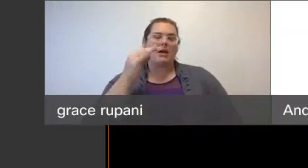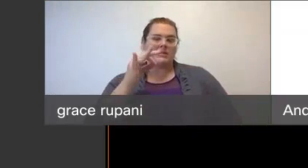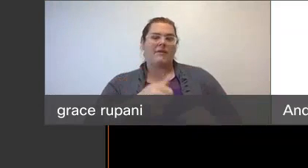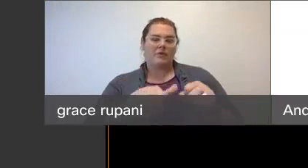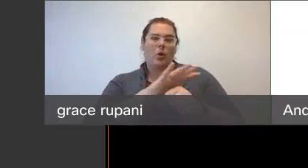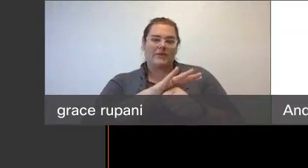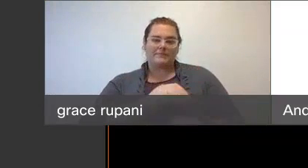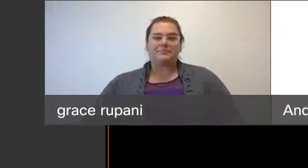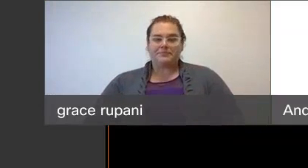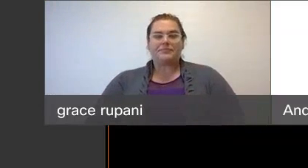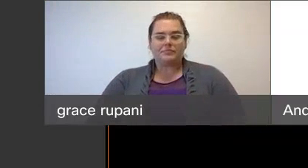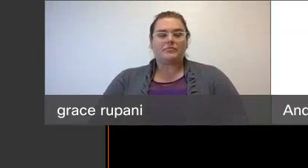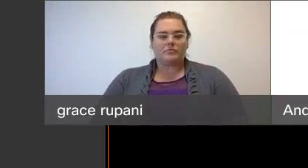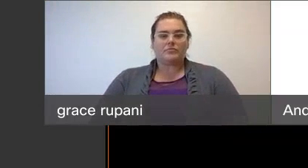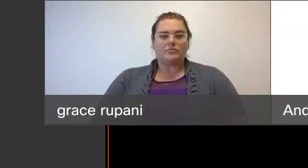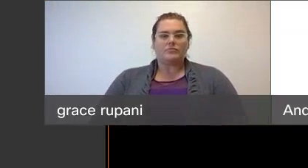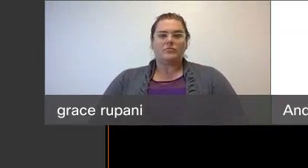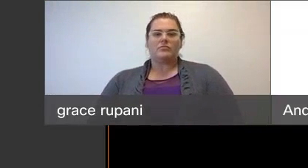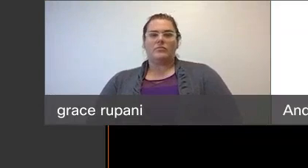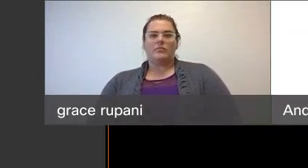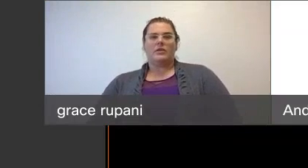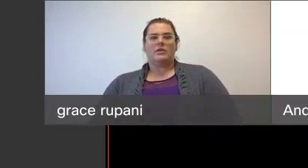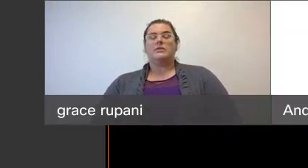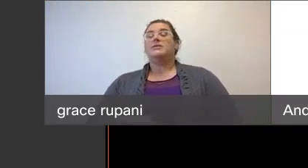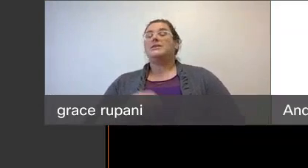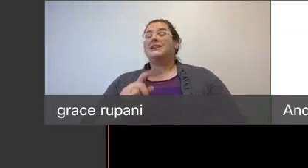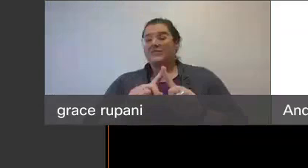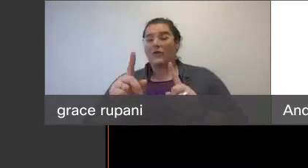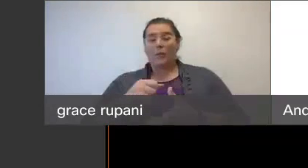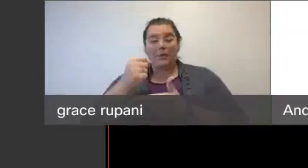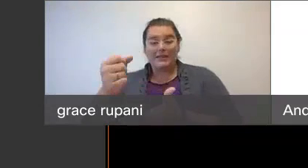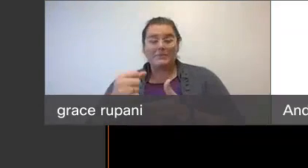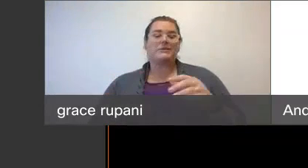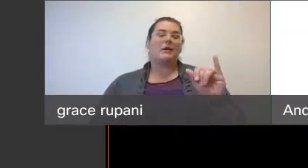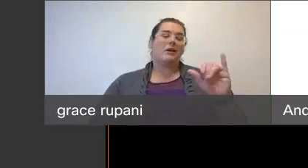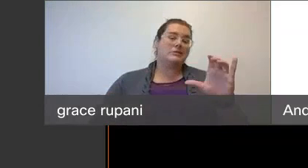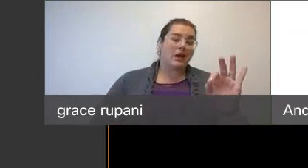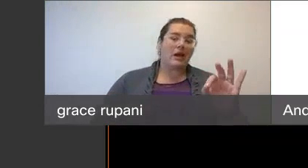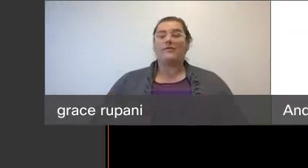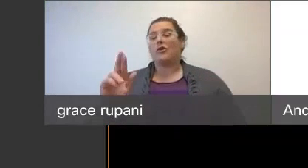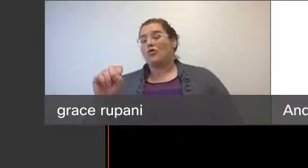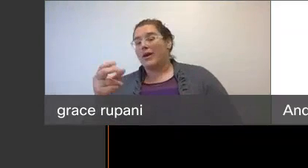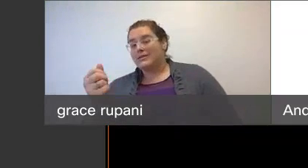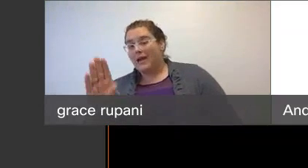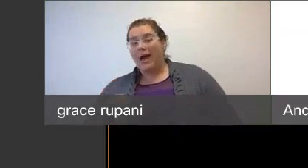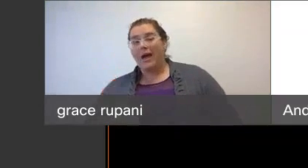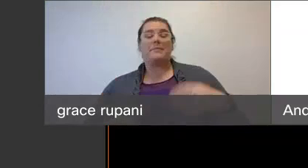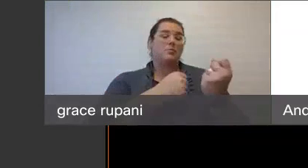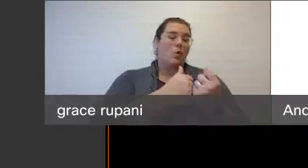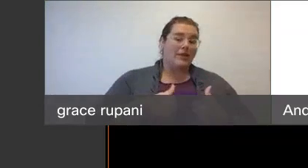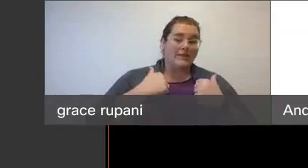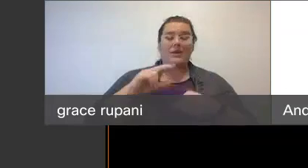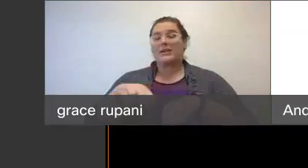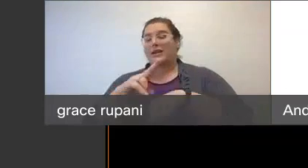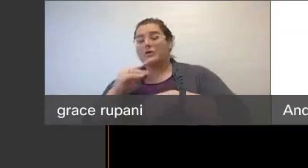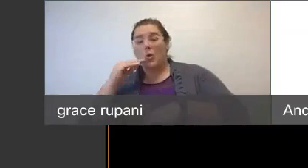As I indicated, amongst the placements, ICF, residential habilitation, supported living, and natural home, in the month of August